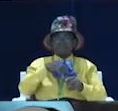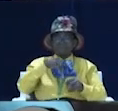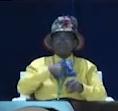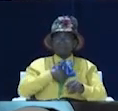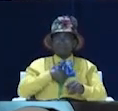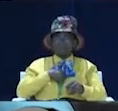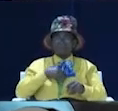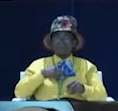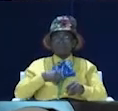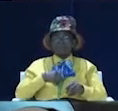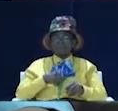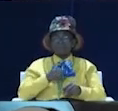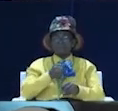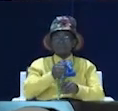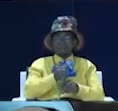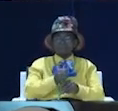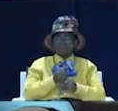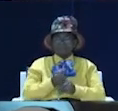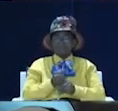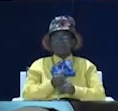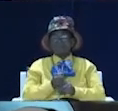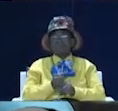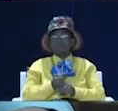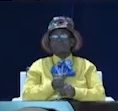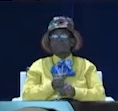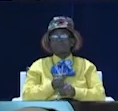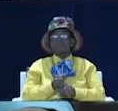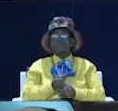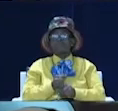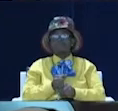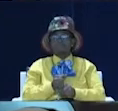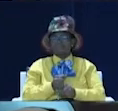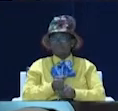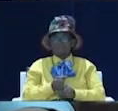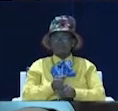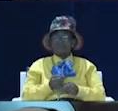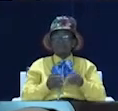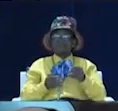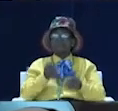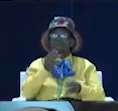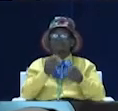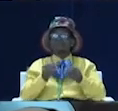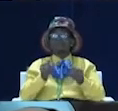Reign supreme within me.